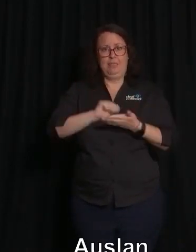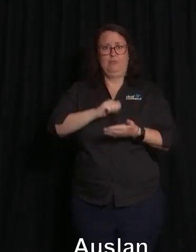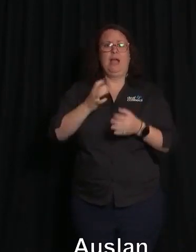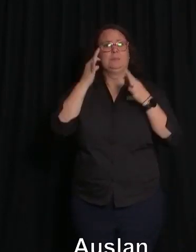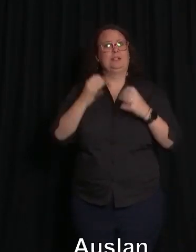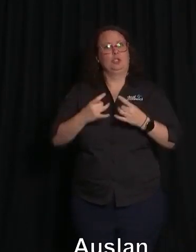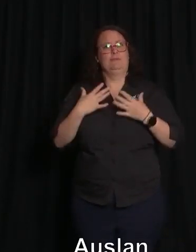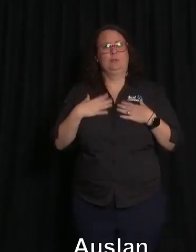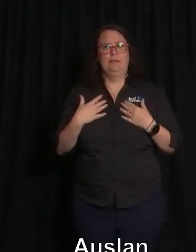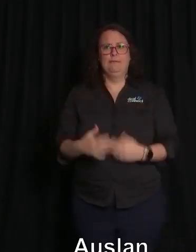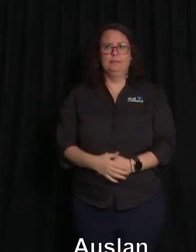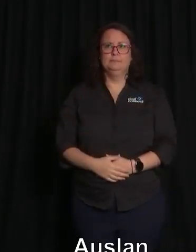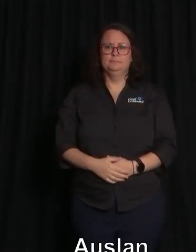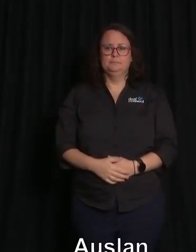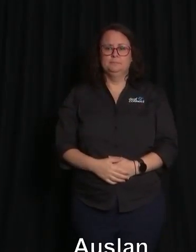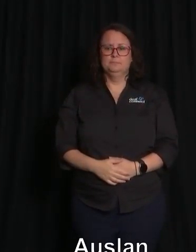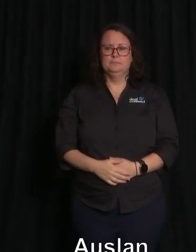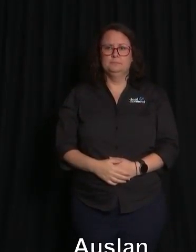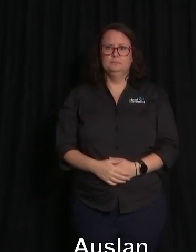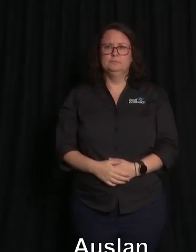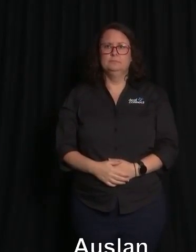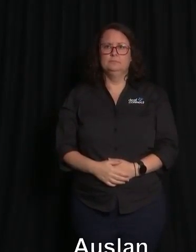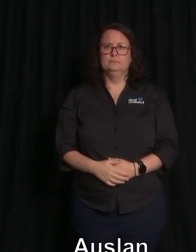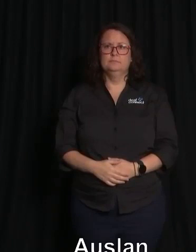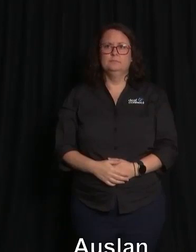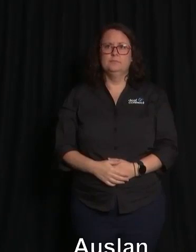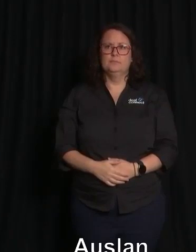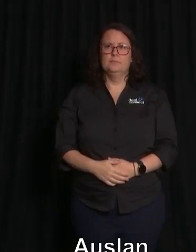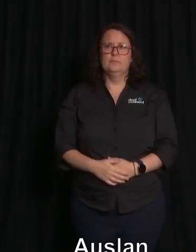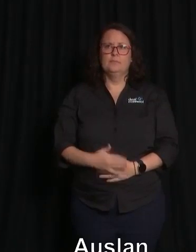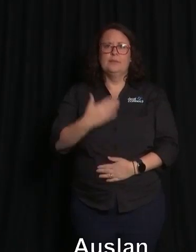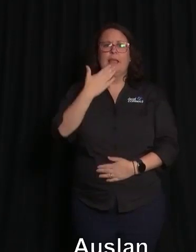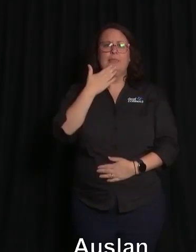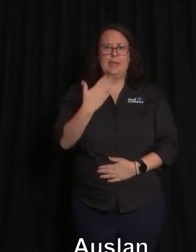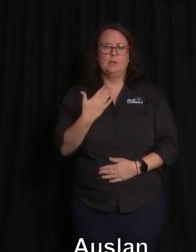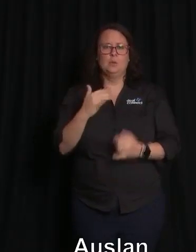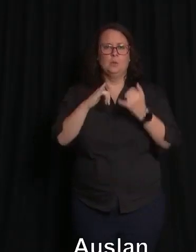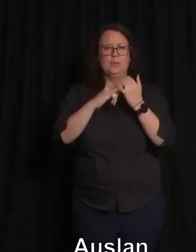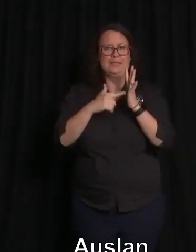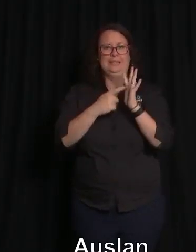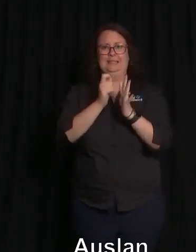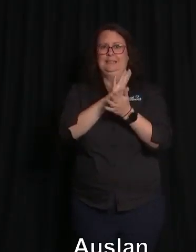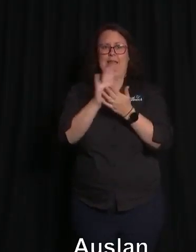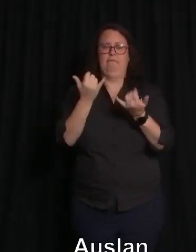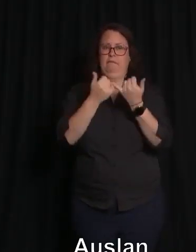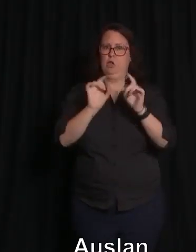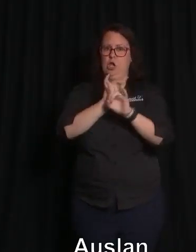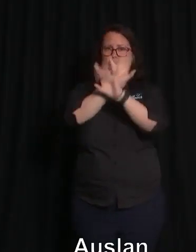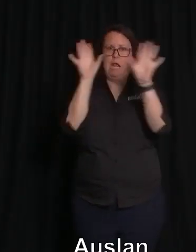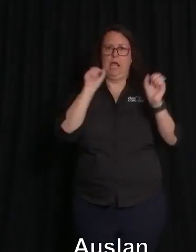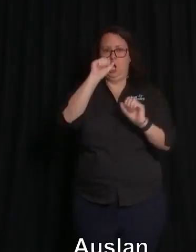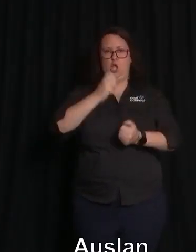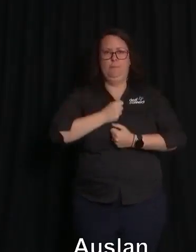Thank you, Anna. I think Steph has already talked quite vividly